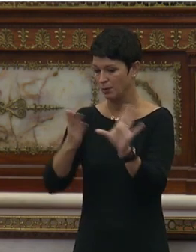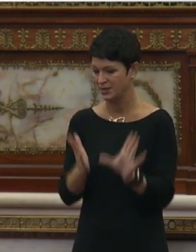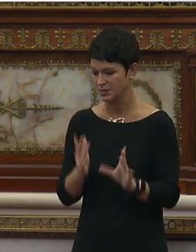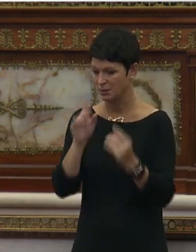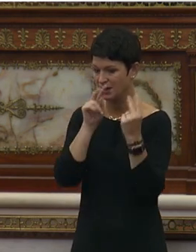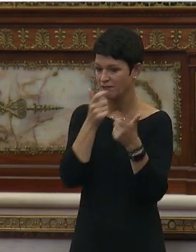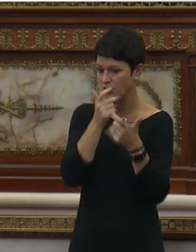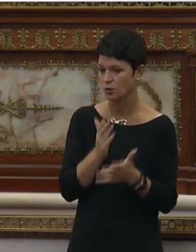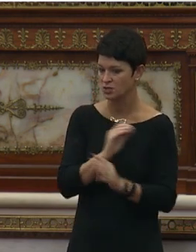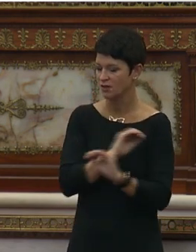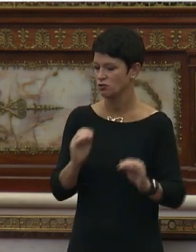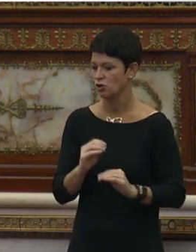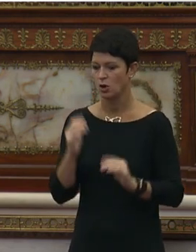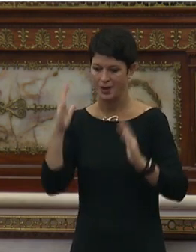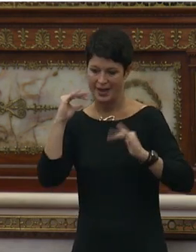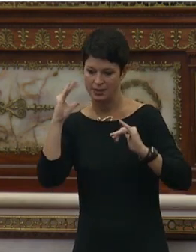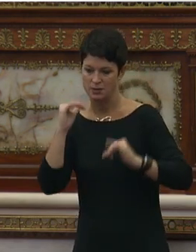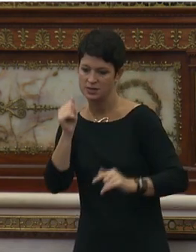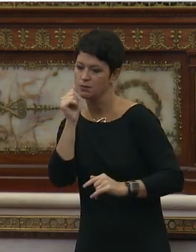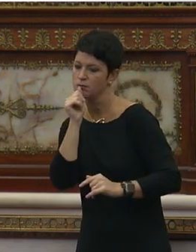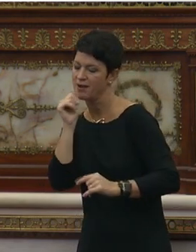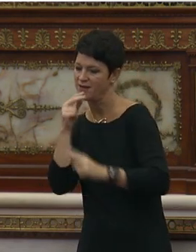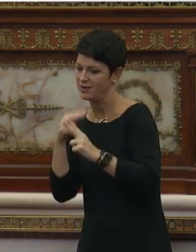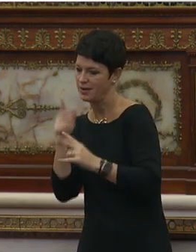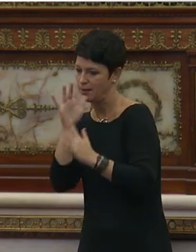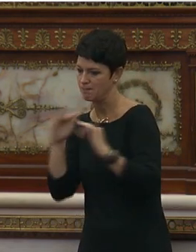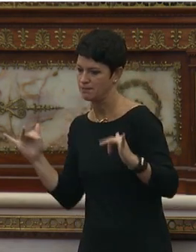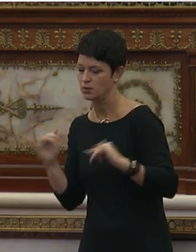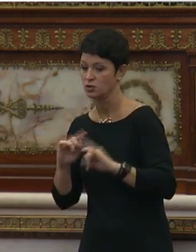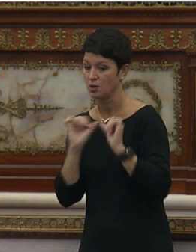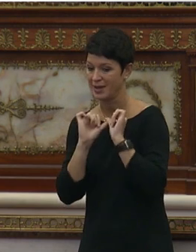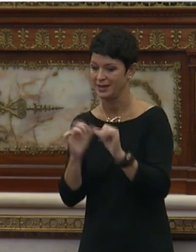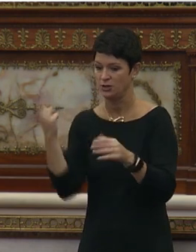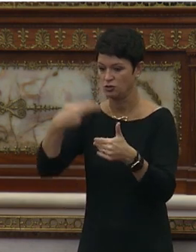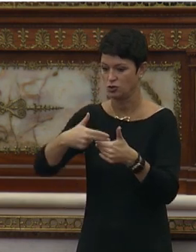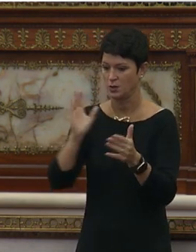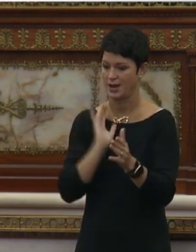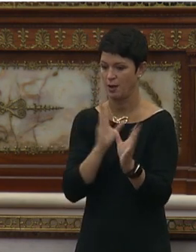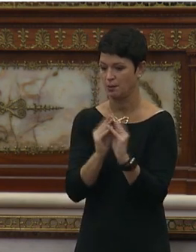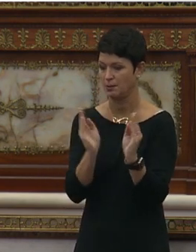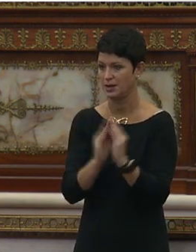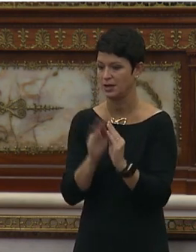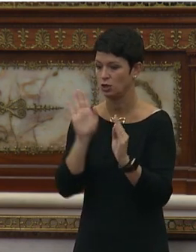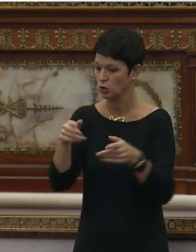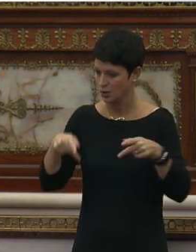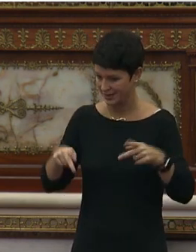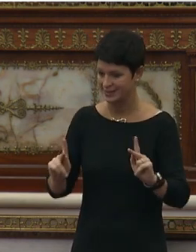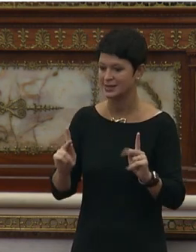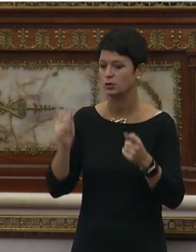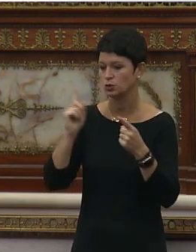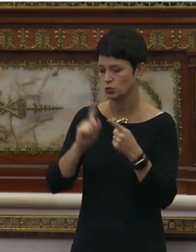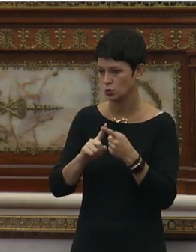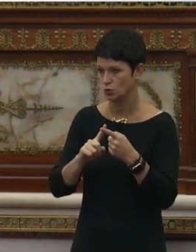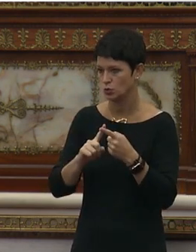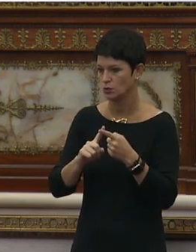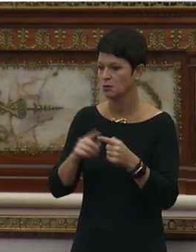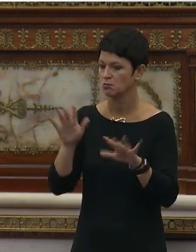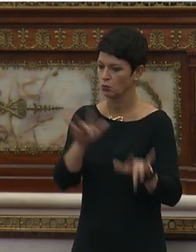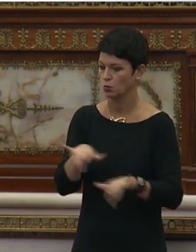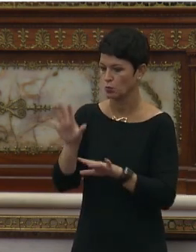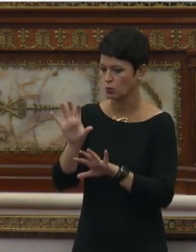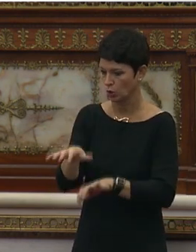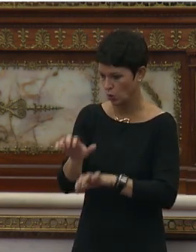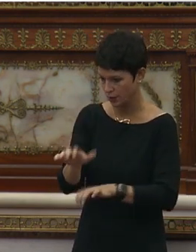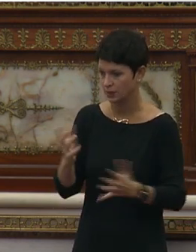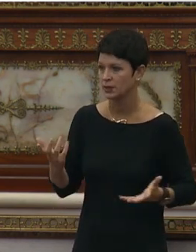have no reasonable expectation of privacy. So by continuing to be in the meeting, you are consenting to being recorded. I